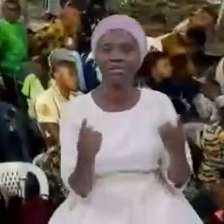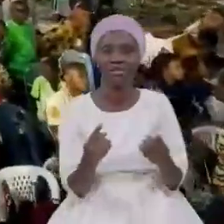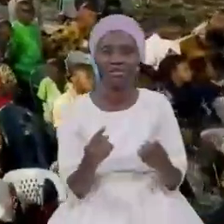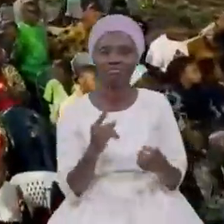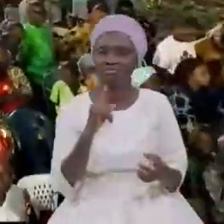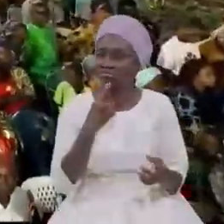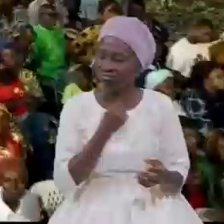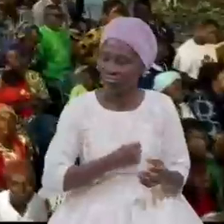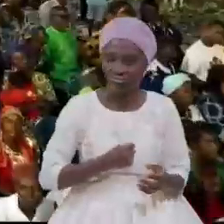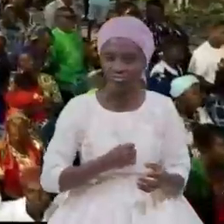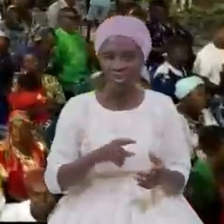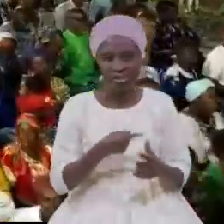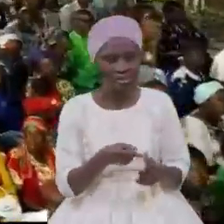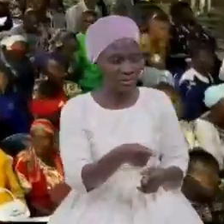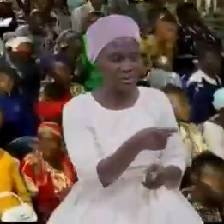Father and they say,